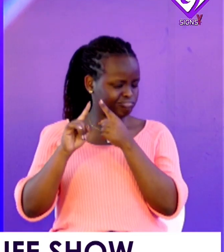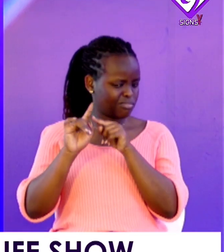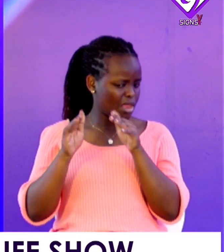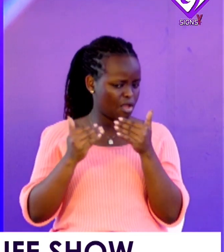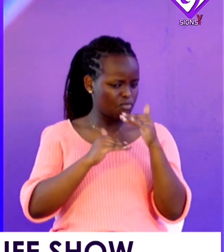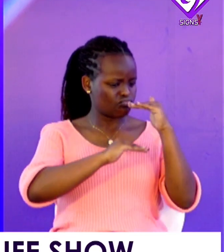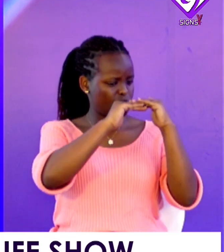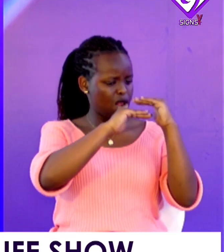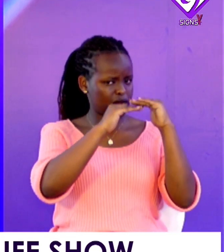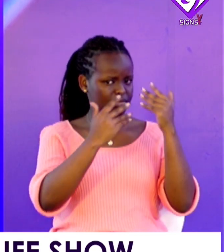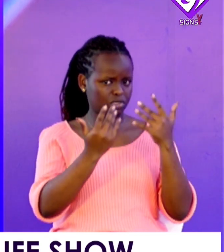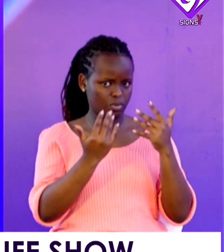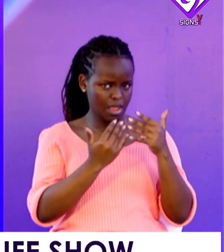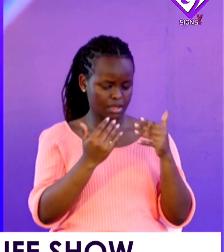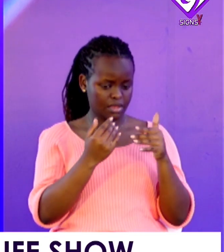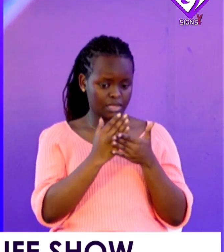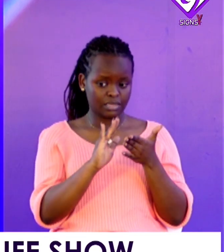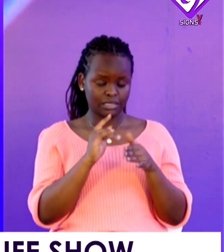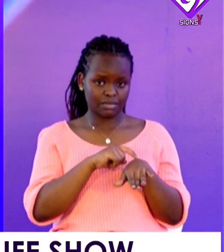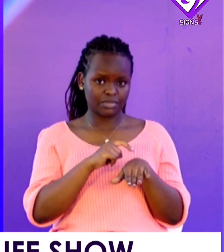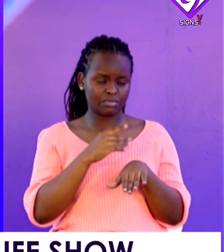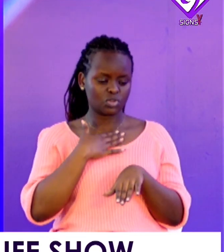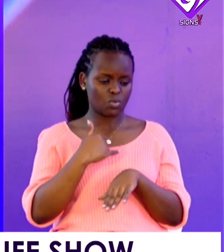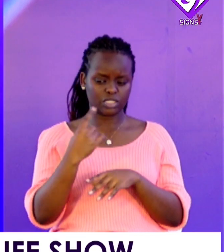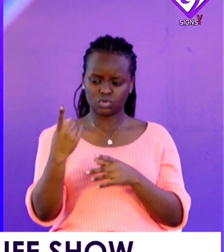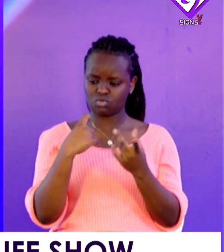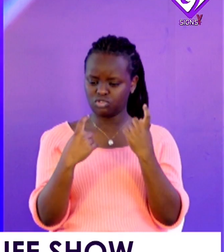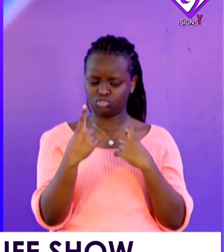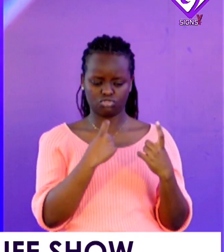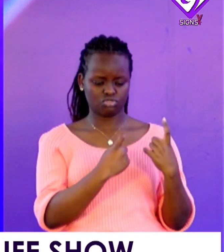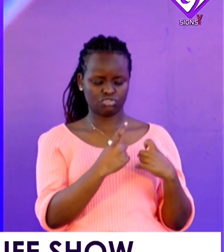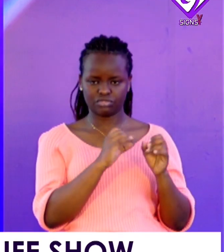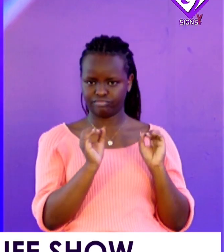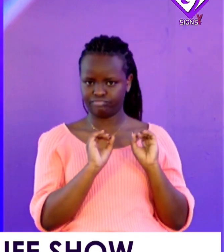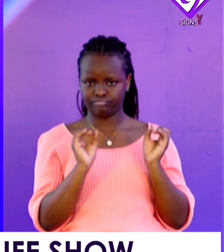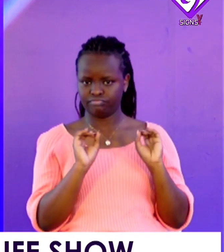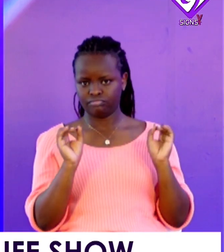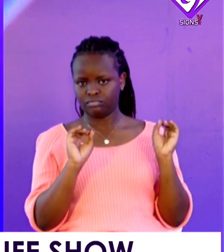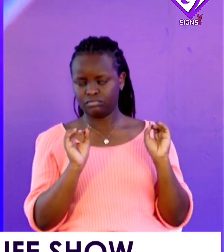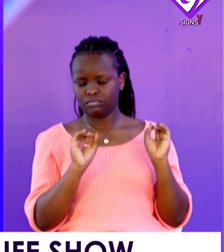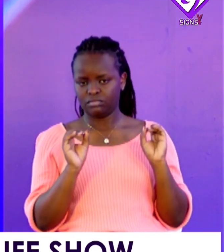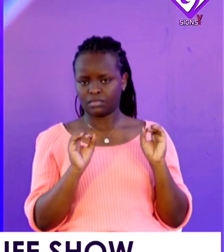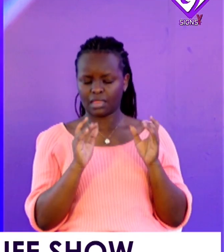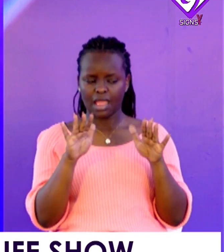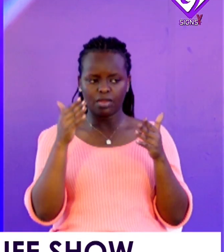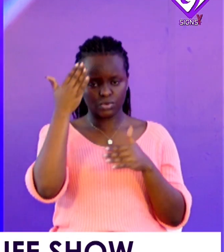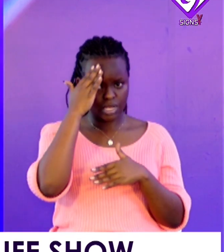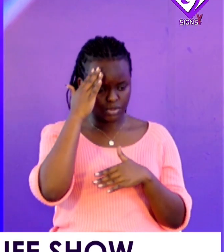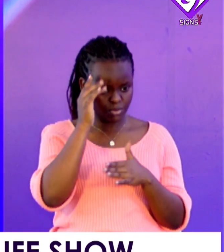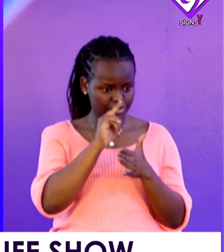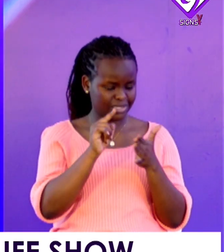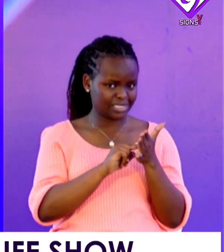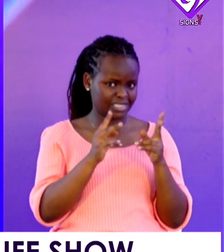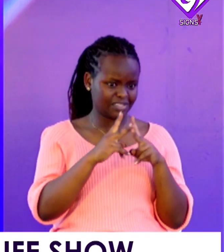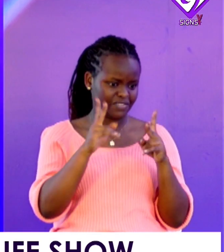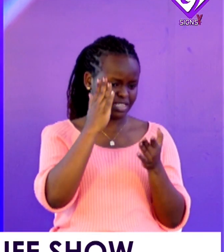go. And sometimes I don't want to be questioned on my issues of faith. So how do I identify that this is